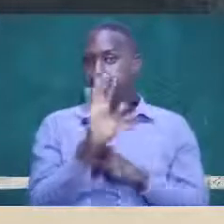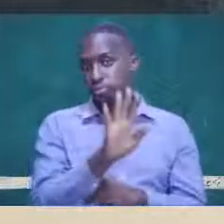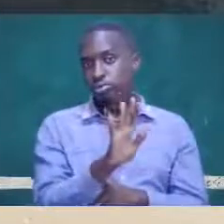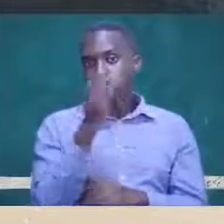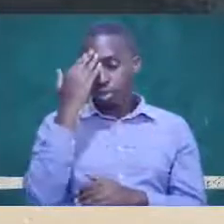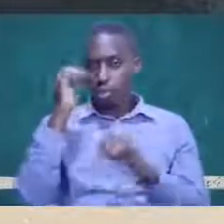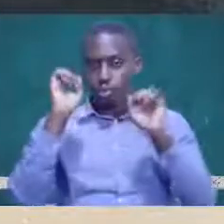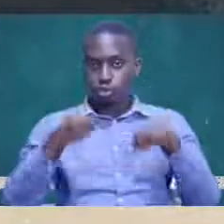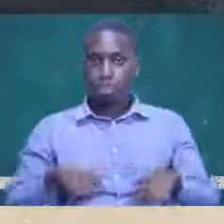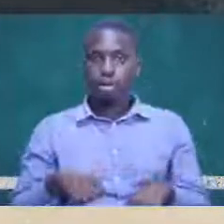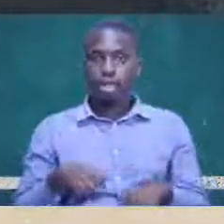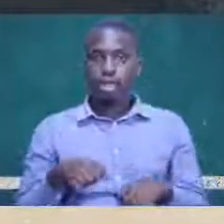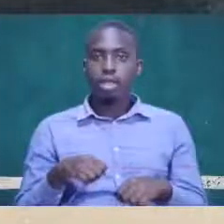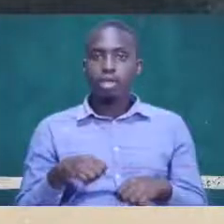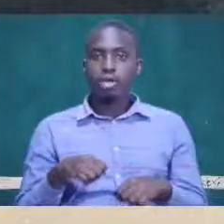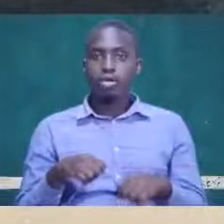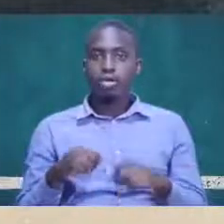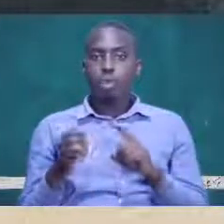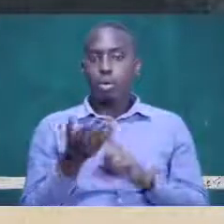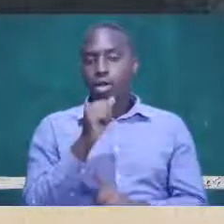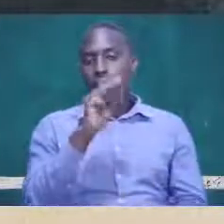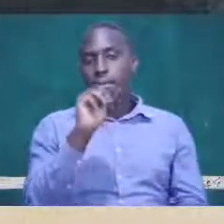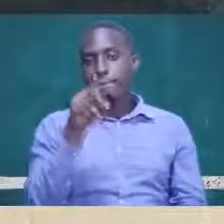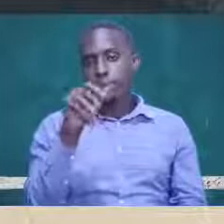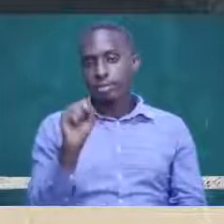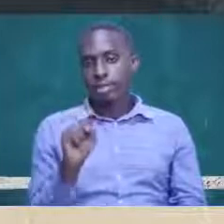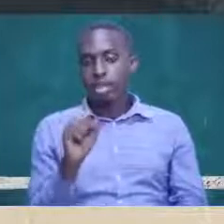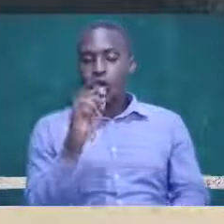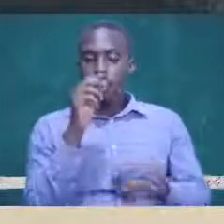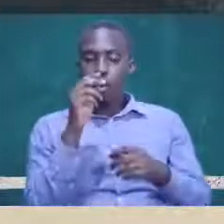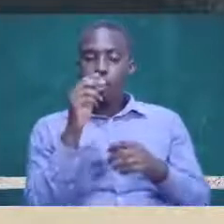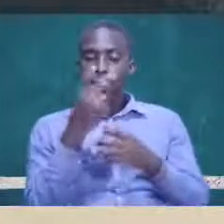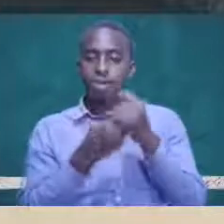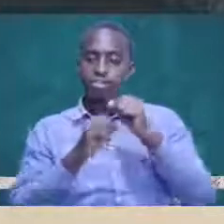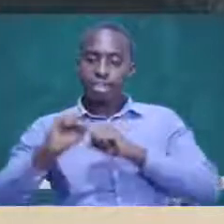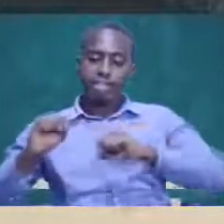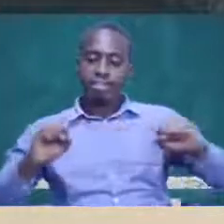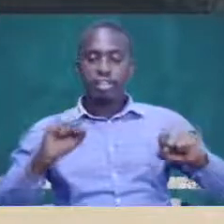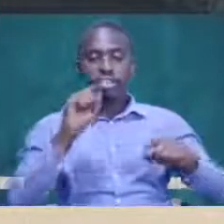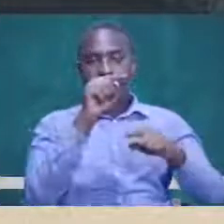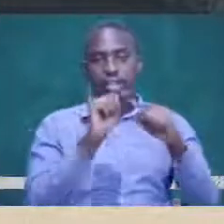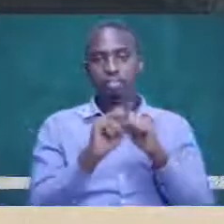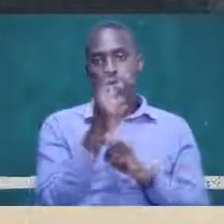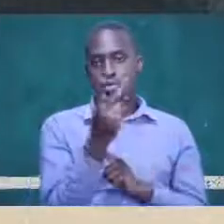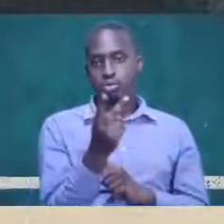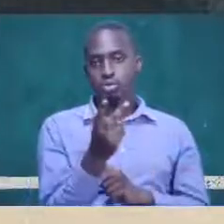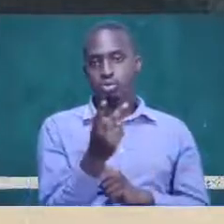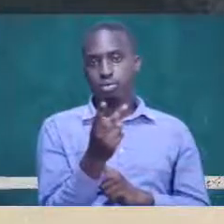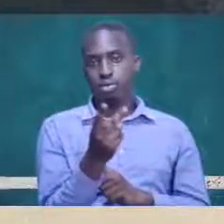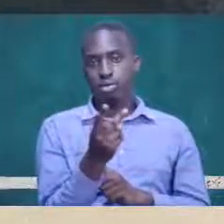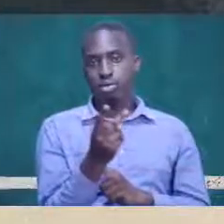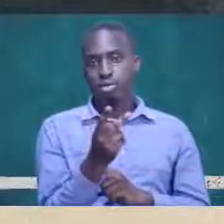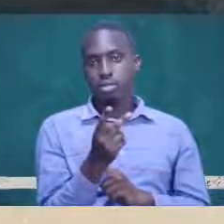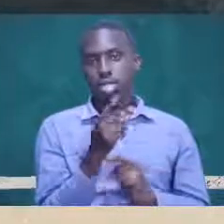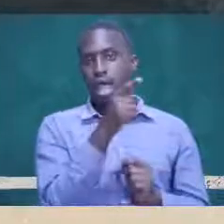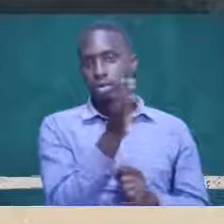with marginal propensity to save. Divide both sides by 2. Divide both sides by 2. By 2,